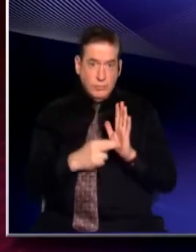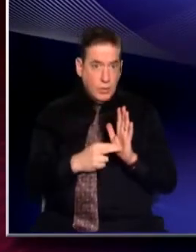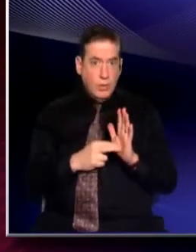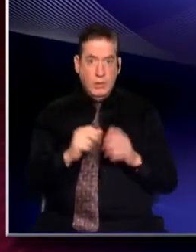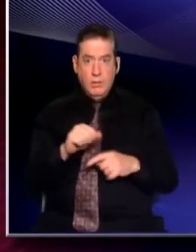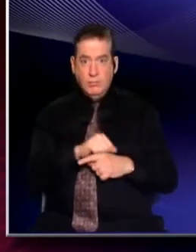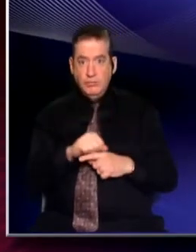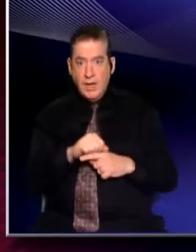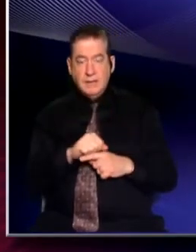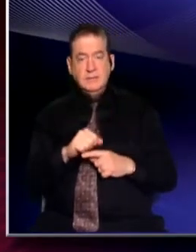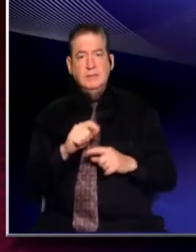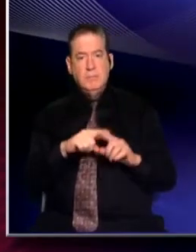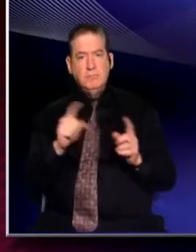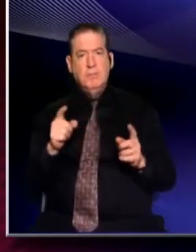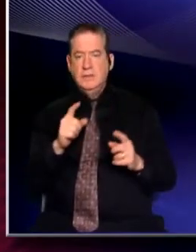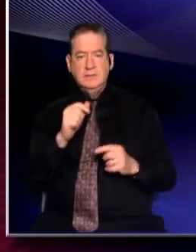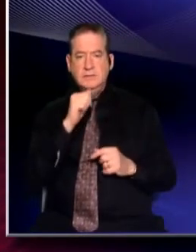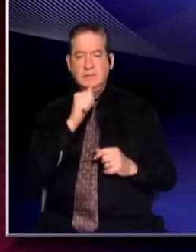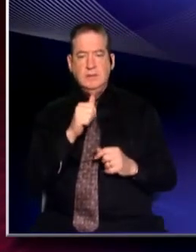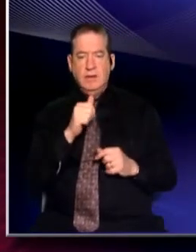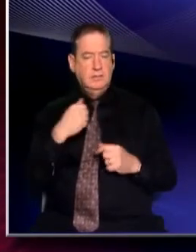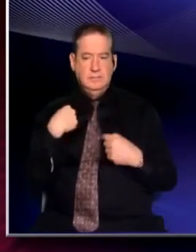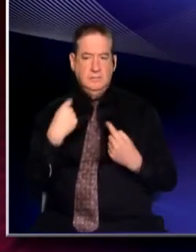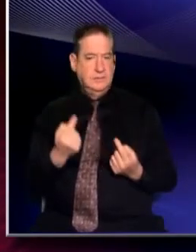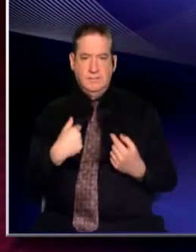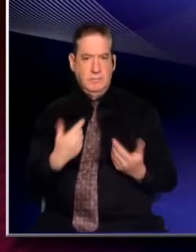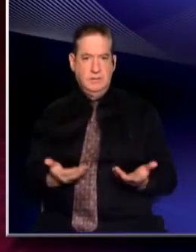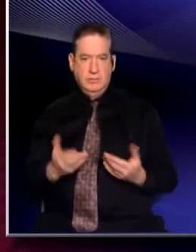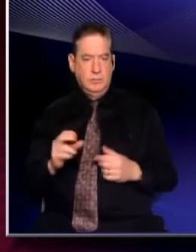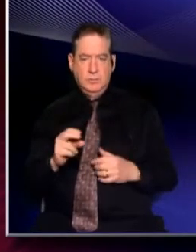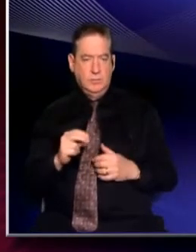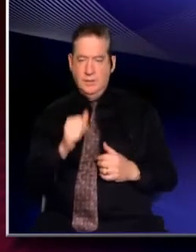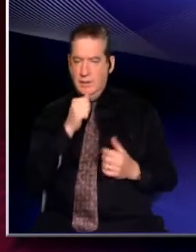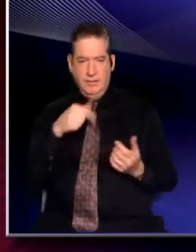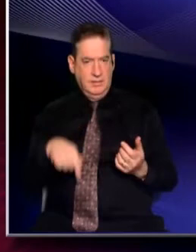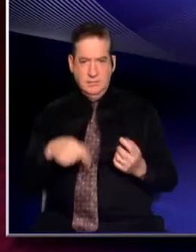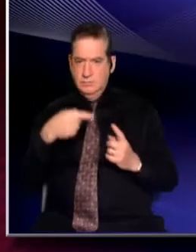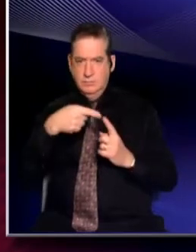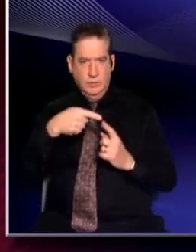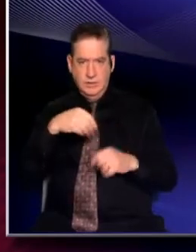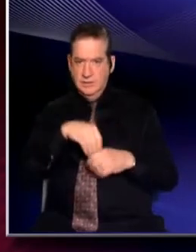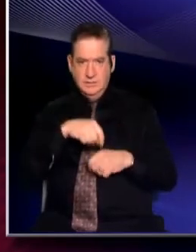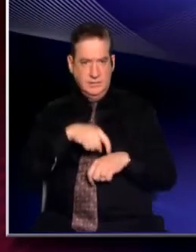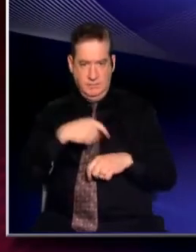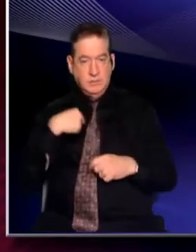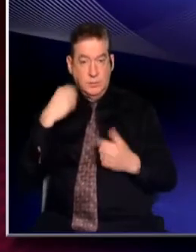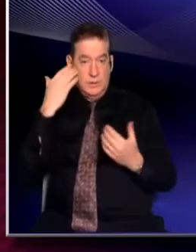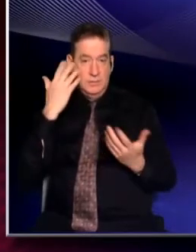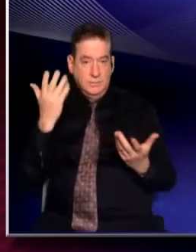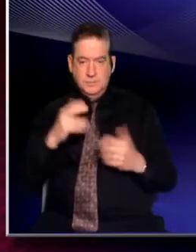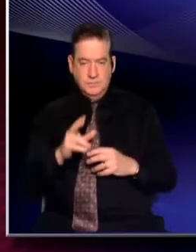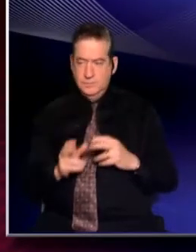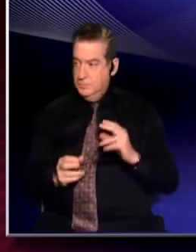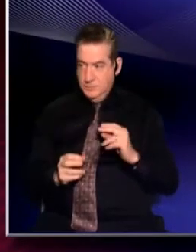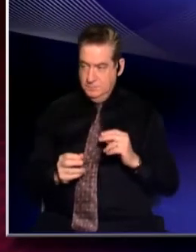practice, but it has not since I've been here. No, At this point in time, that's what I know. no.